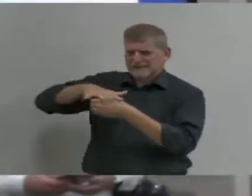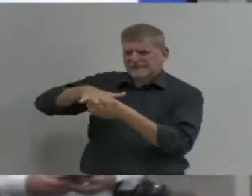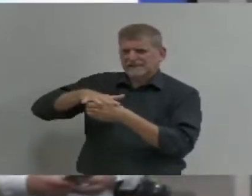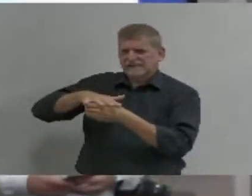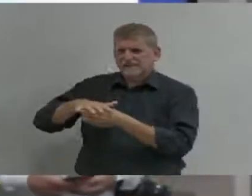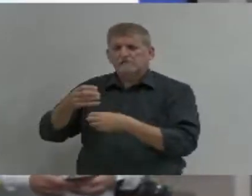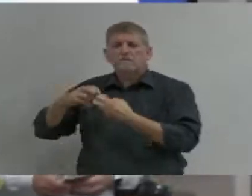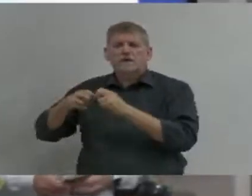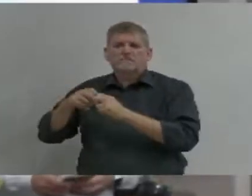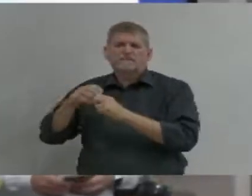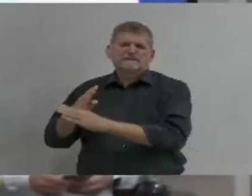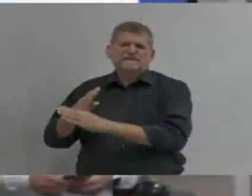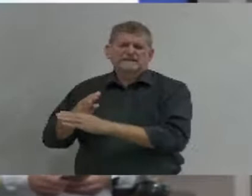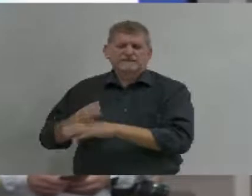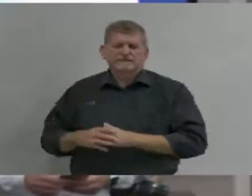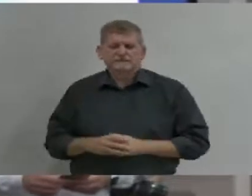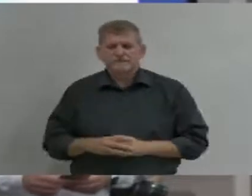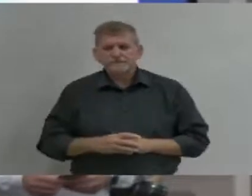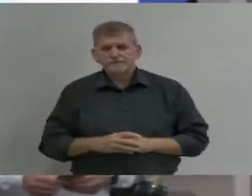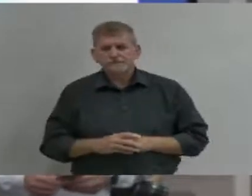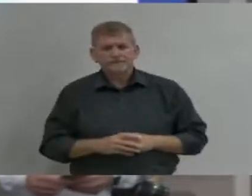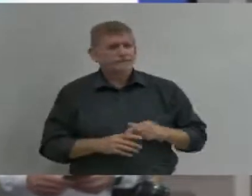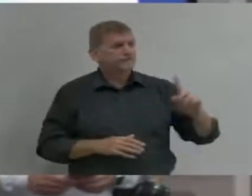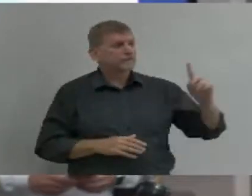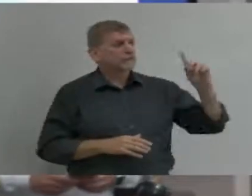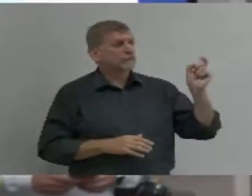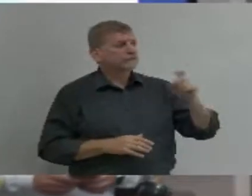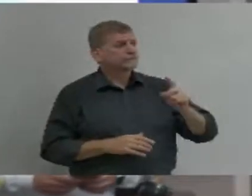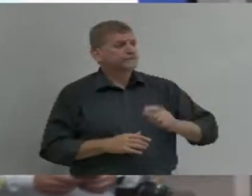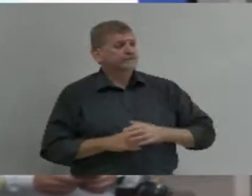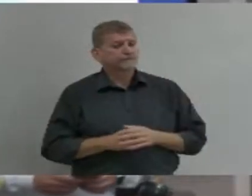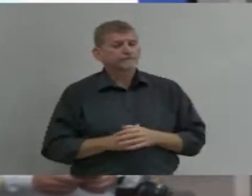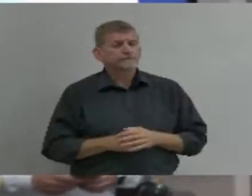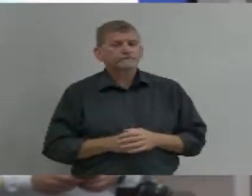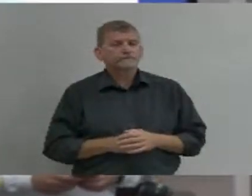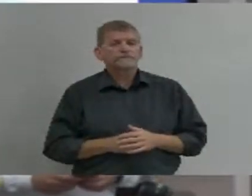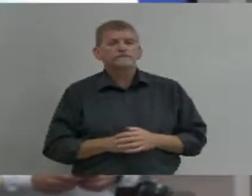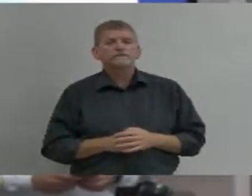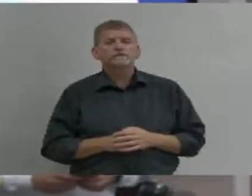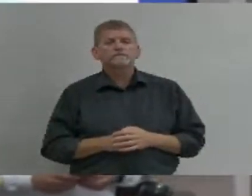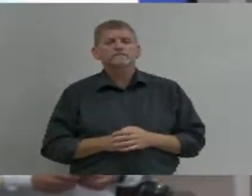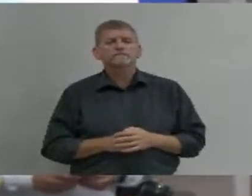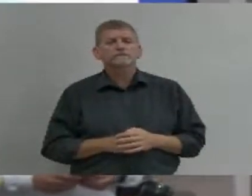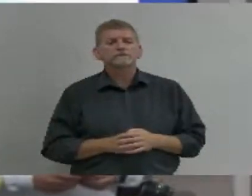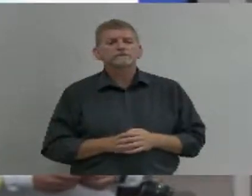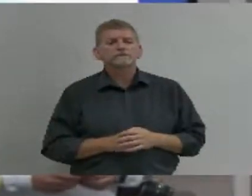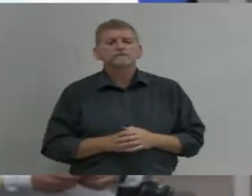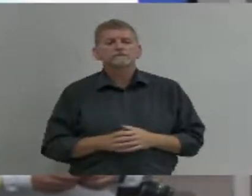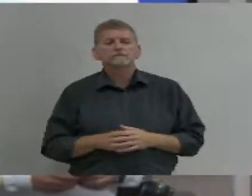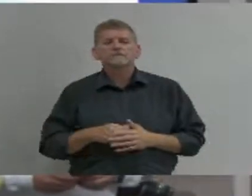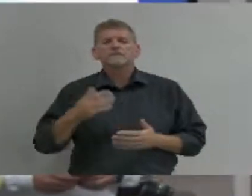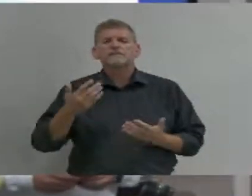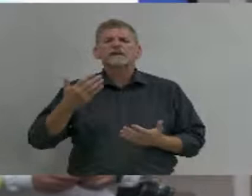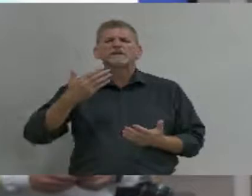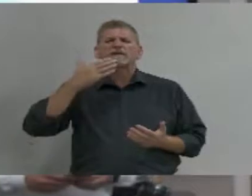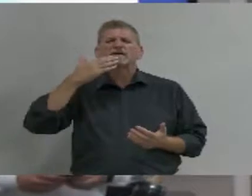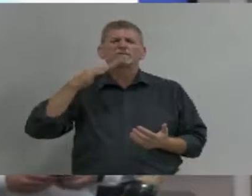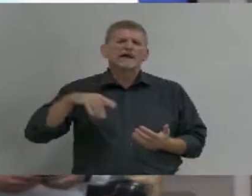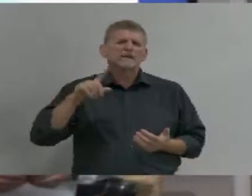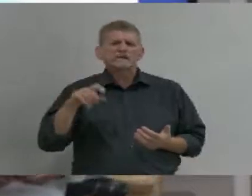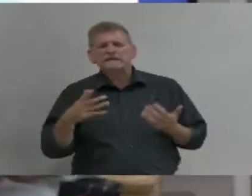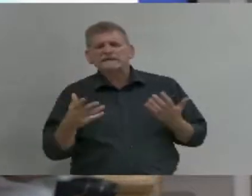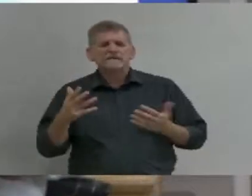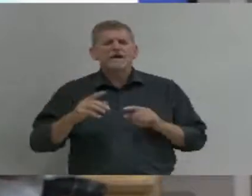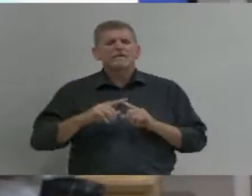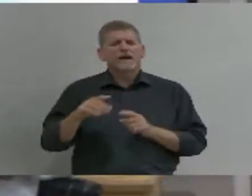This may be a question way beyond any of our expertise, but I'll ask it anyways. Are any of the labs around here capable